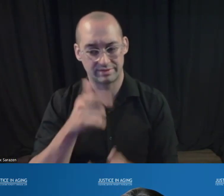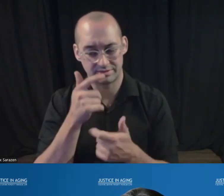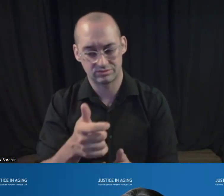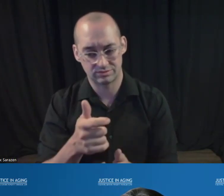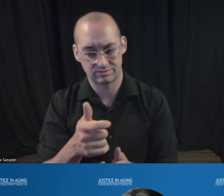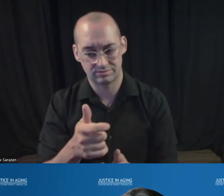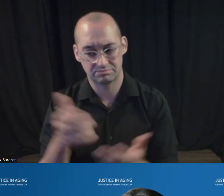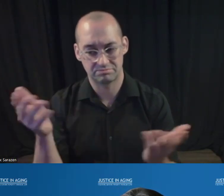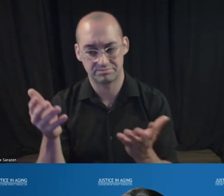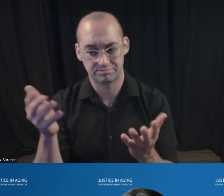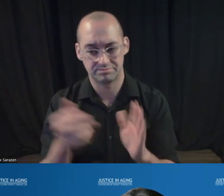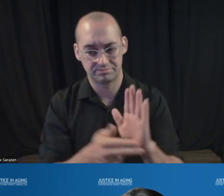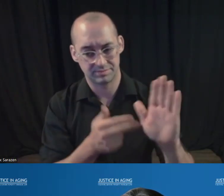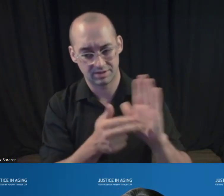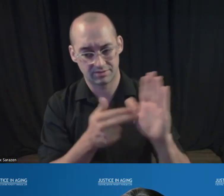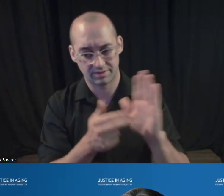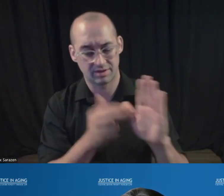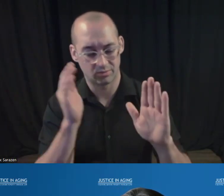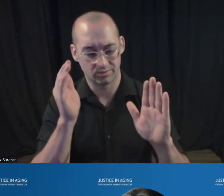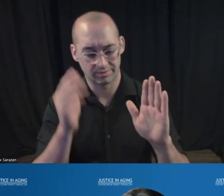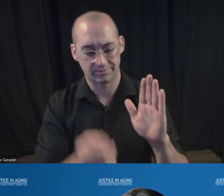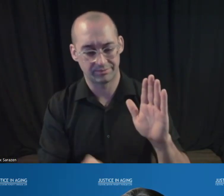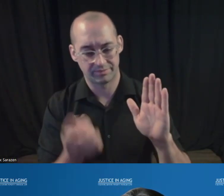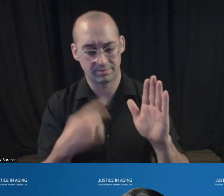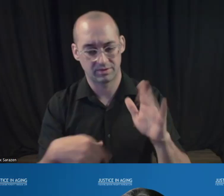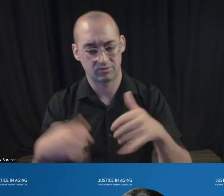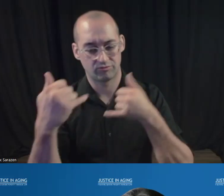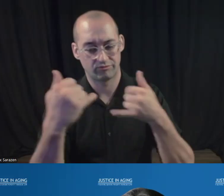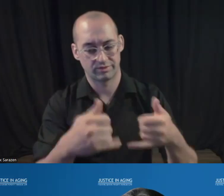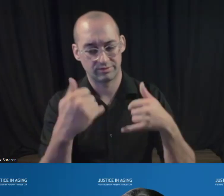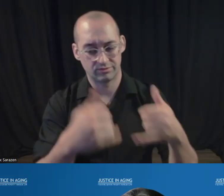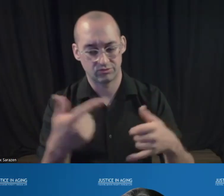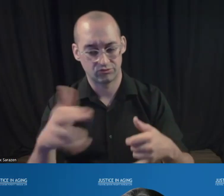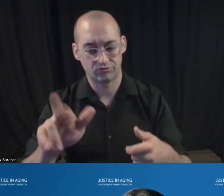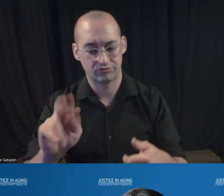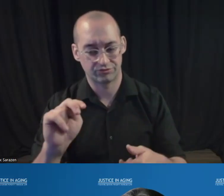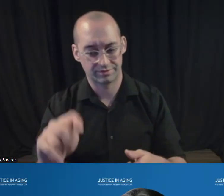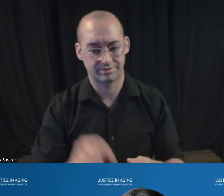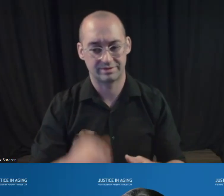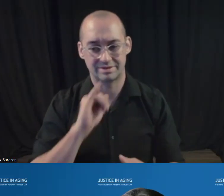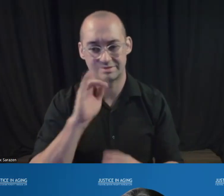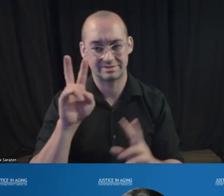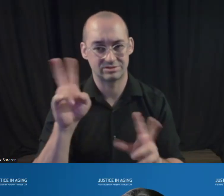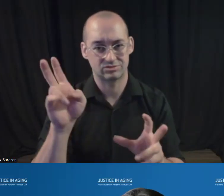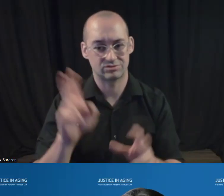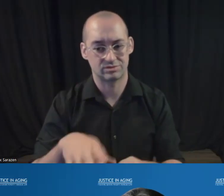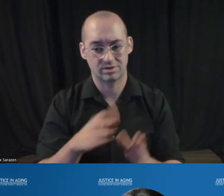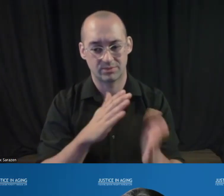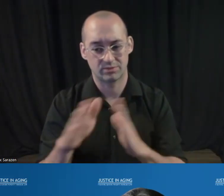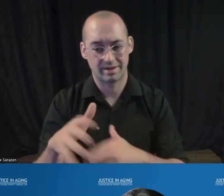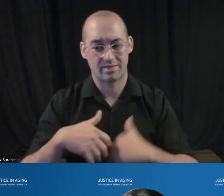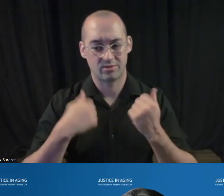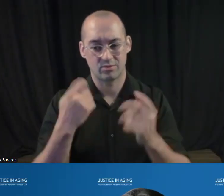we're piloting in a couple of our grants that we have right now, is this issue of a community health worker as